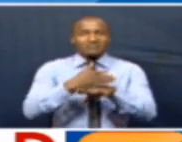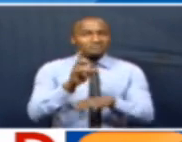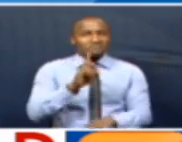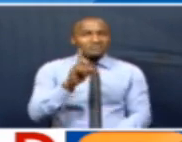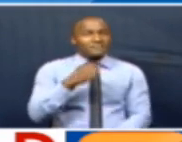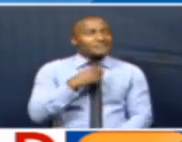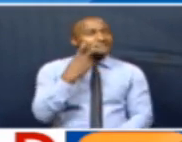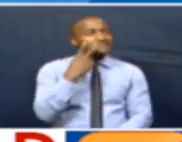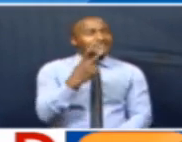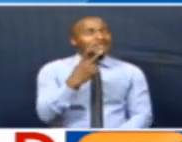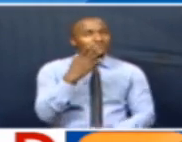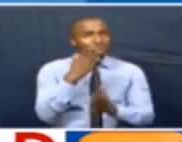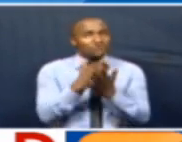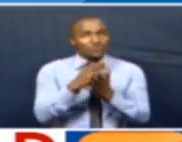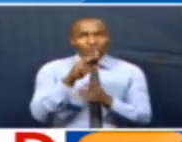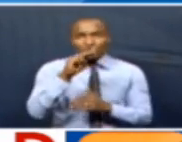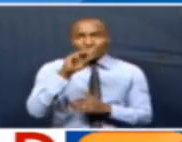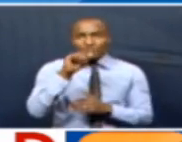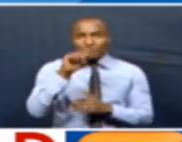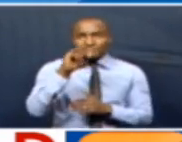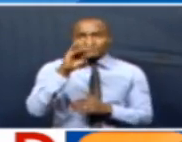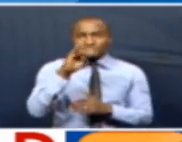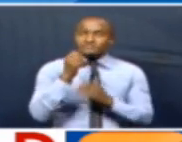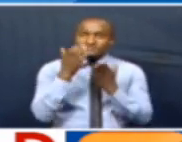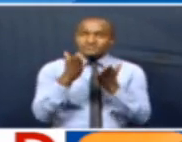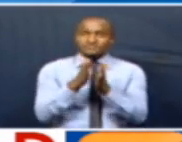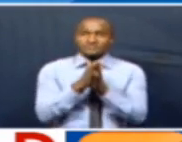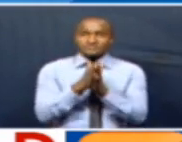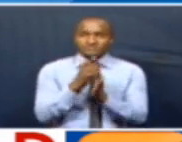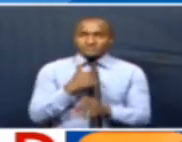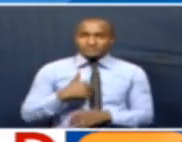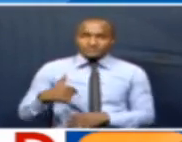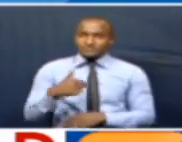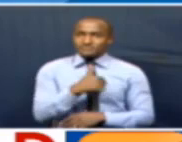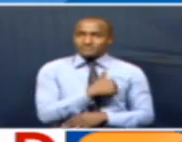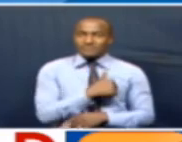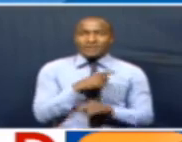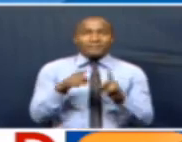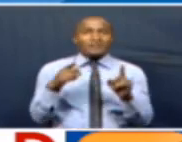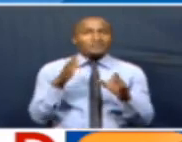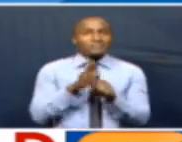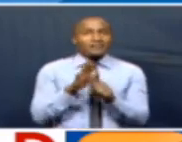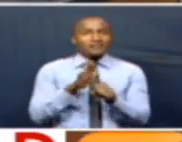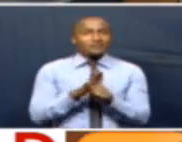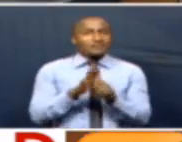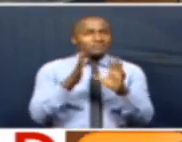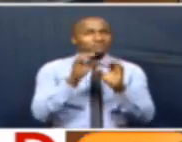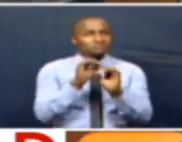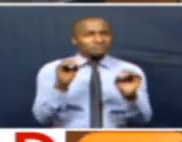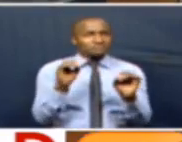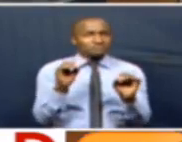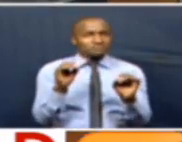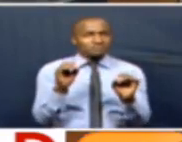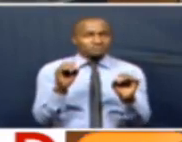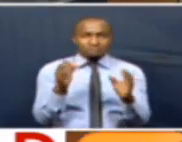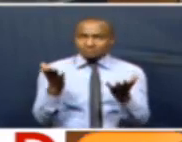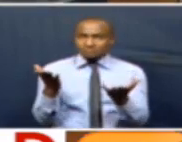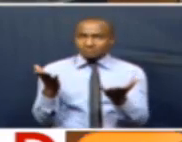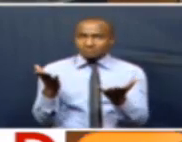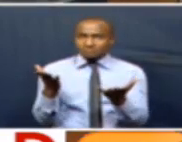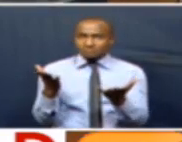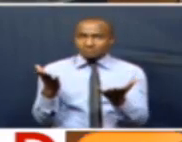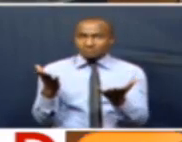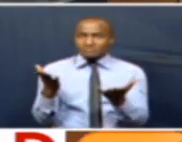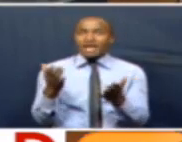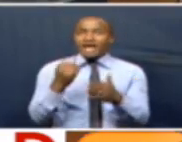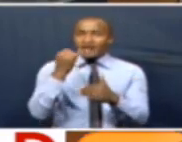seeing now. Kenneth Matiba has been alive with us. Despite his sacrifices and suffering, he was not appreciated. If you can talk about that. And